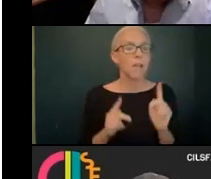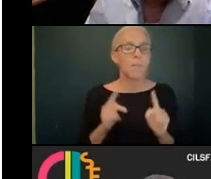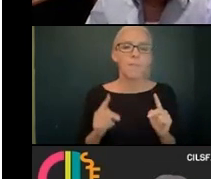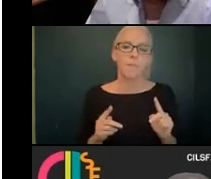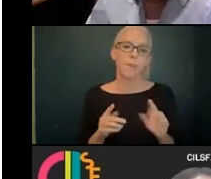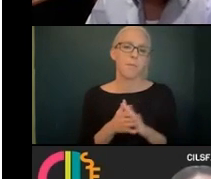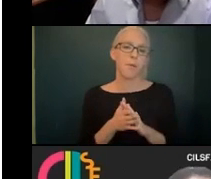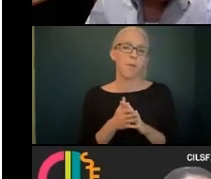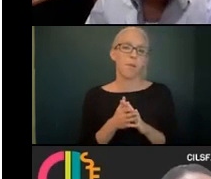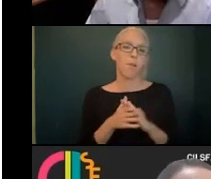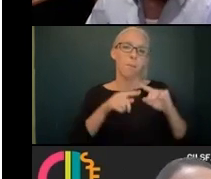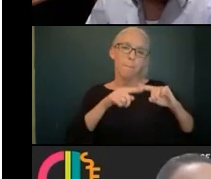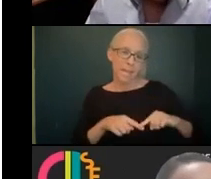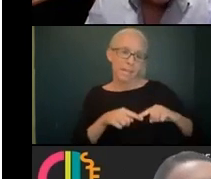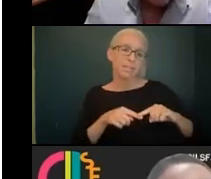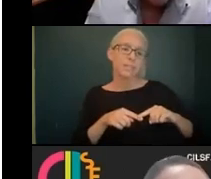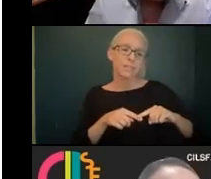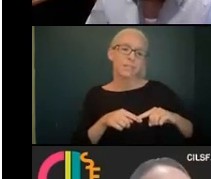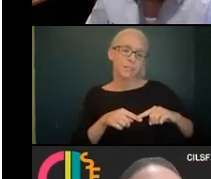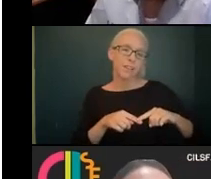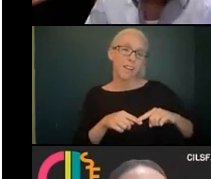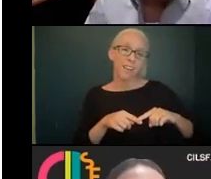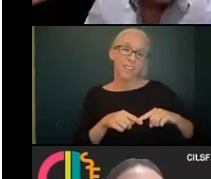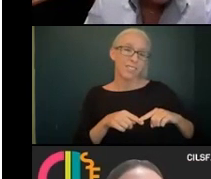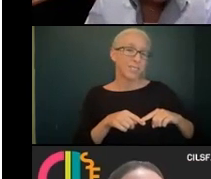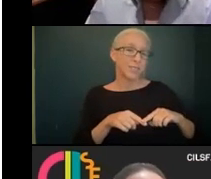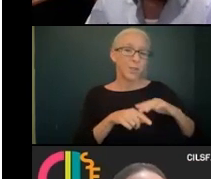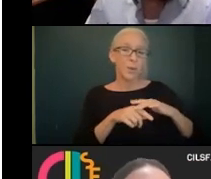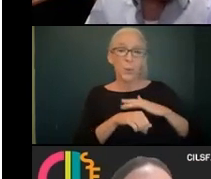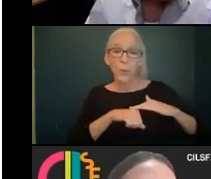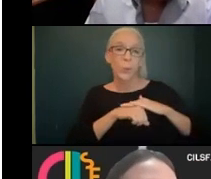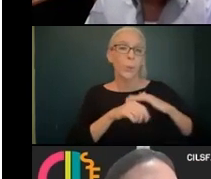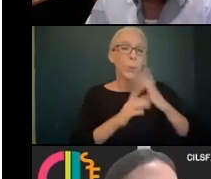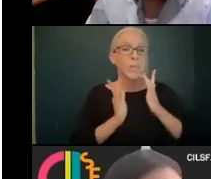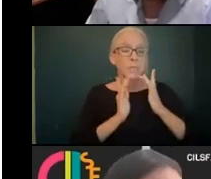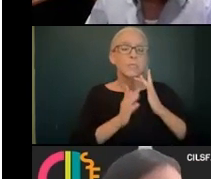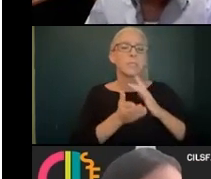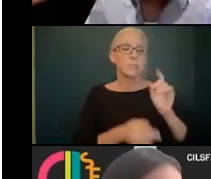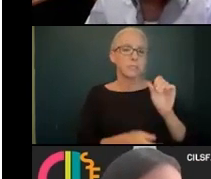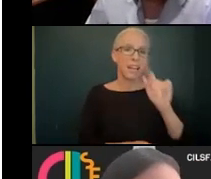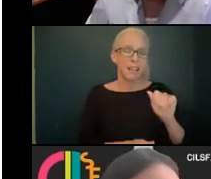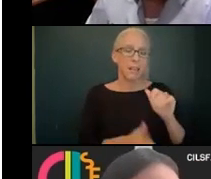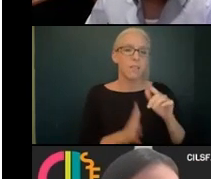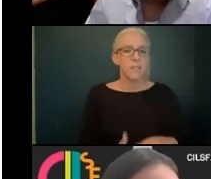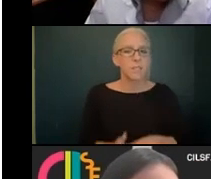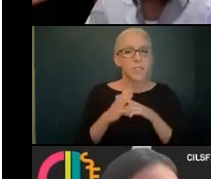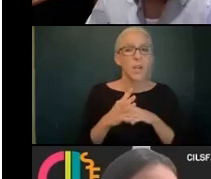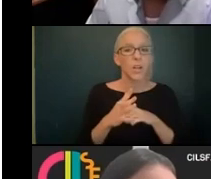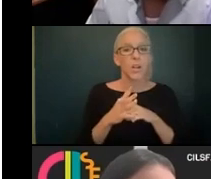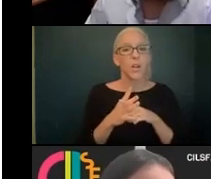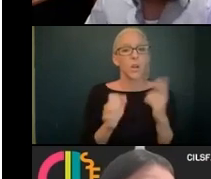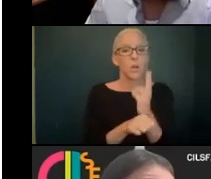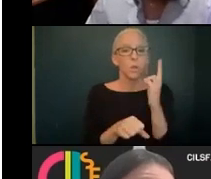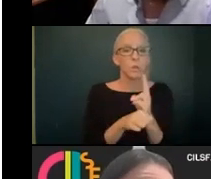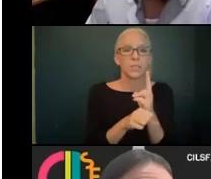data, started taking ivermectin. And not only that, they were taking it at veterinary doses, which is extremely scary. They were taking doses that were used for cows and